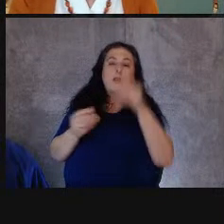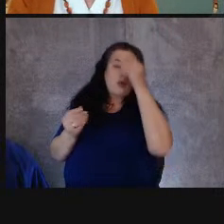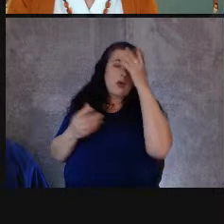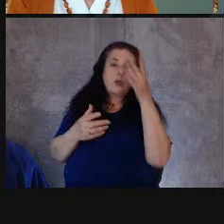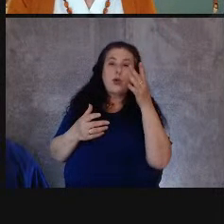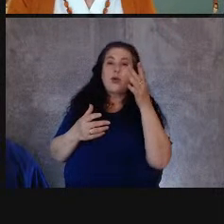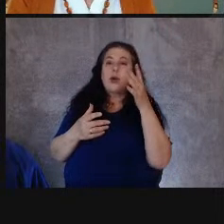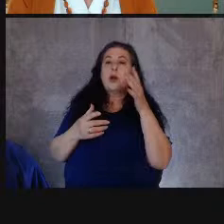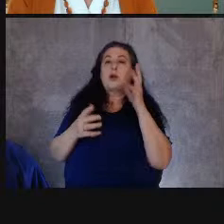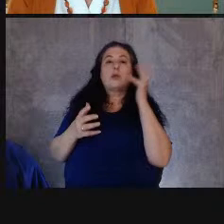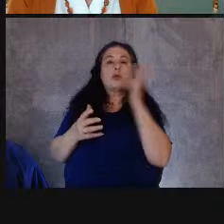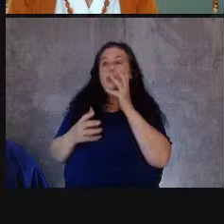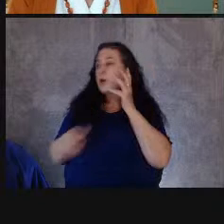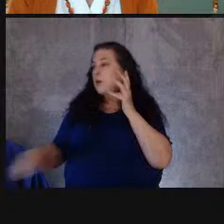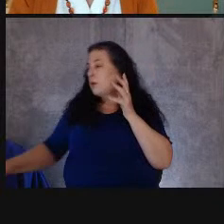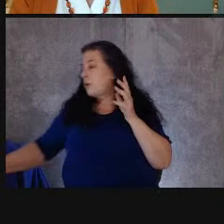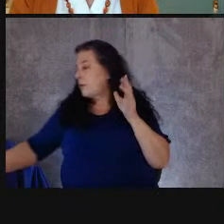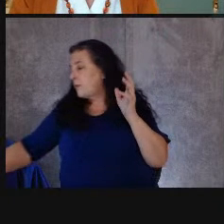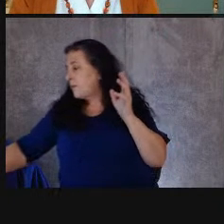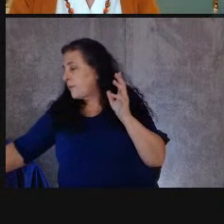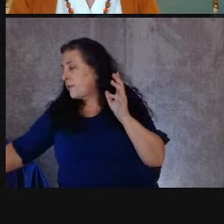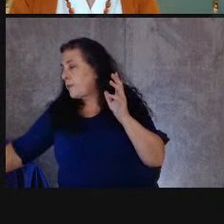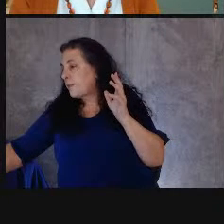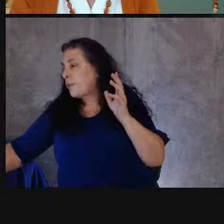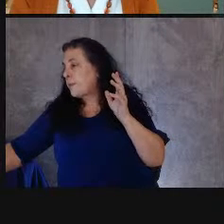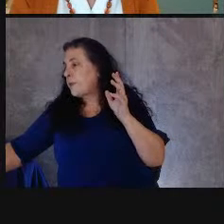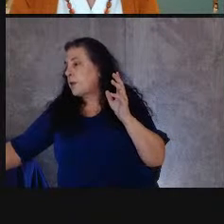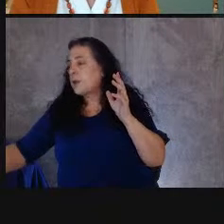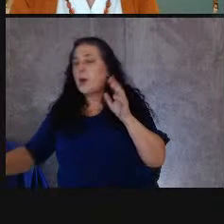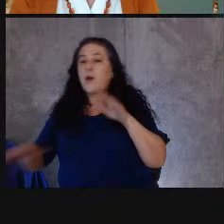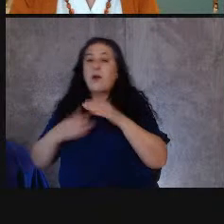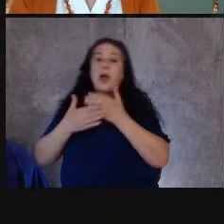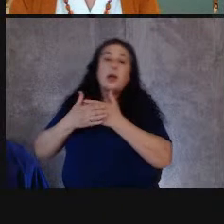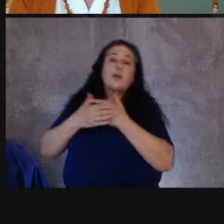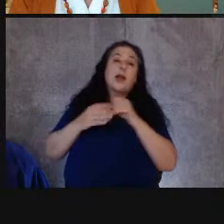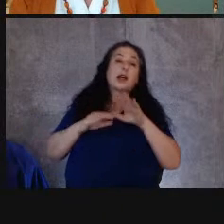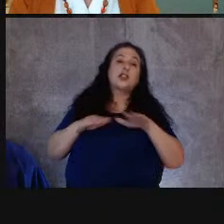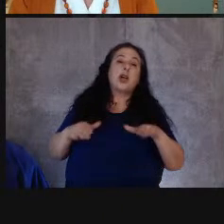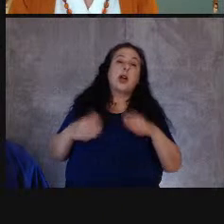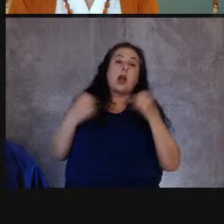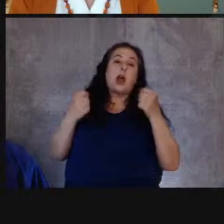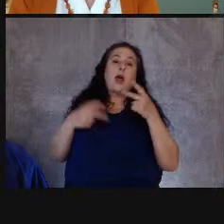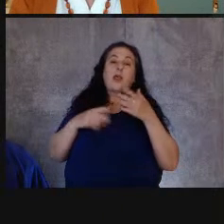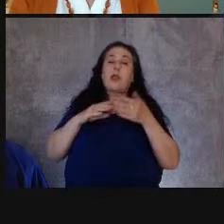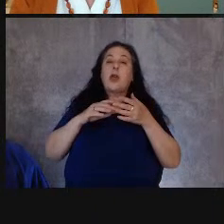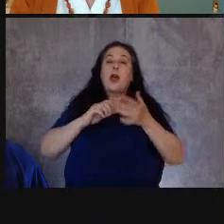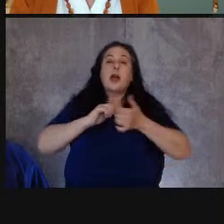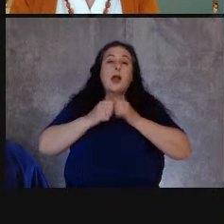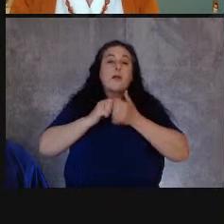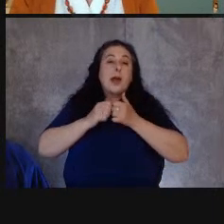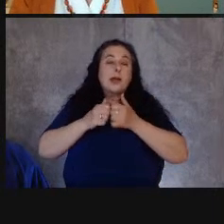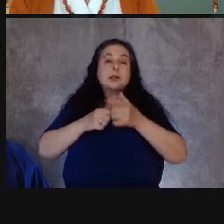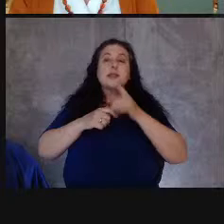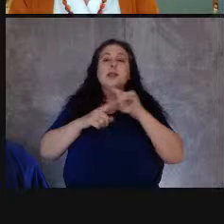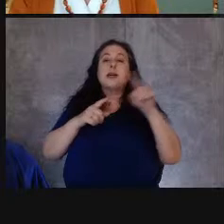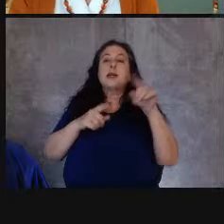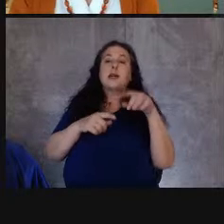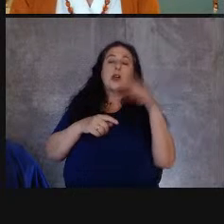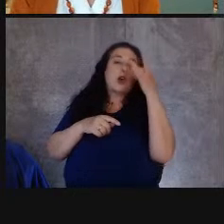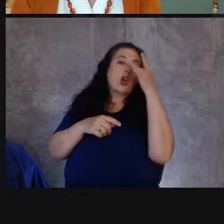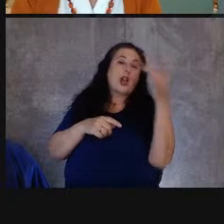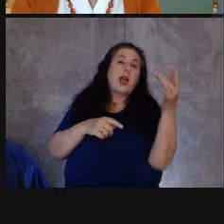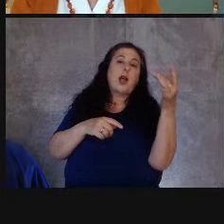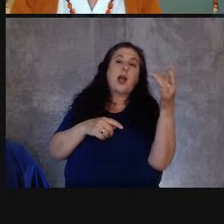this incredible blossoming of infant and child health campaigns in the late 19th and the early 20th century.